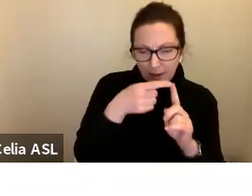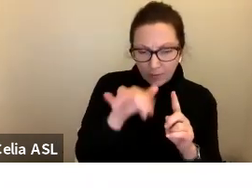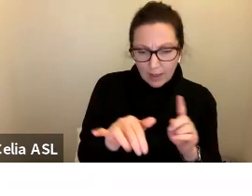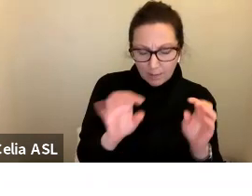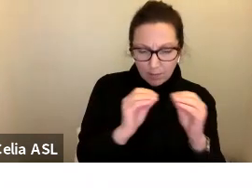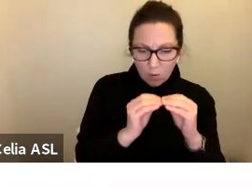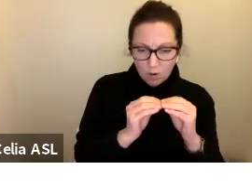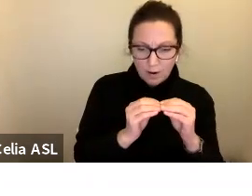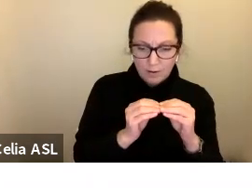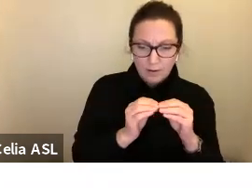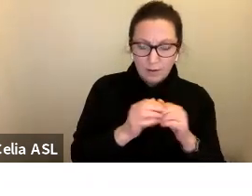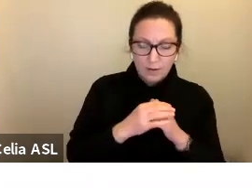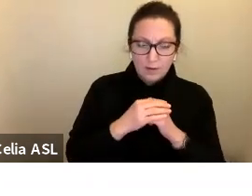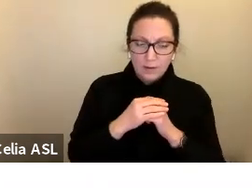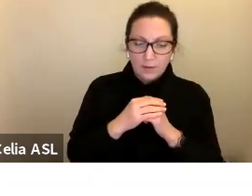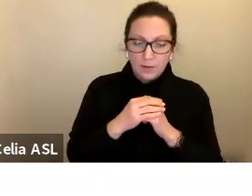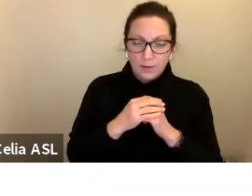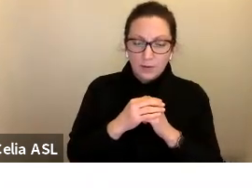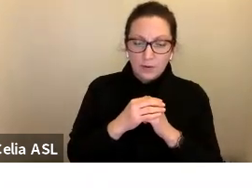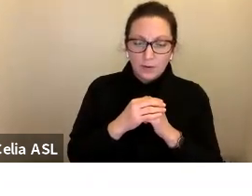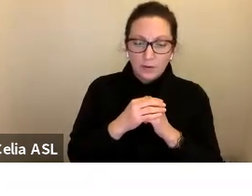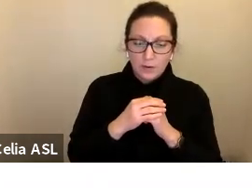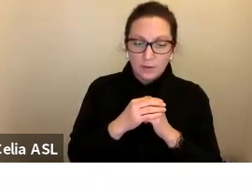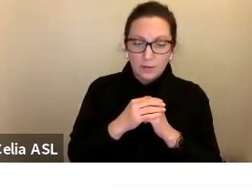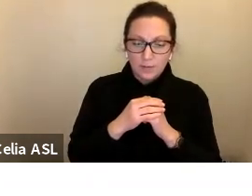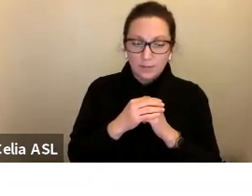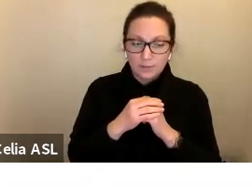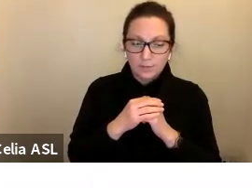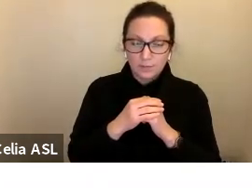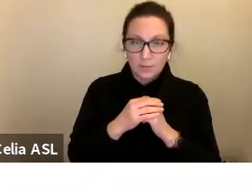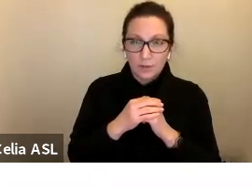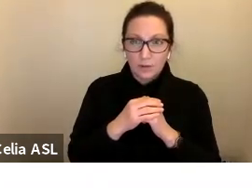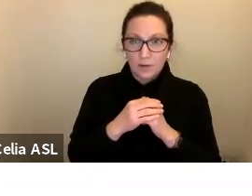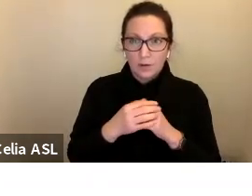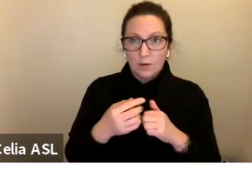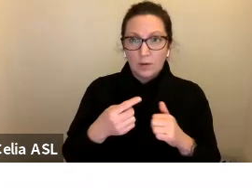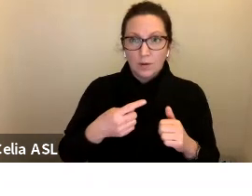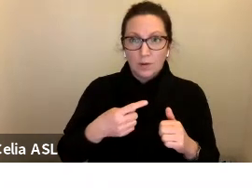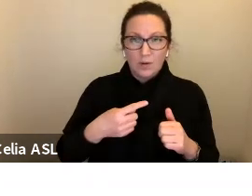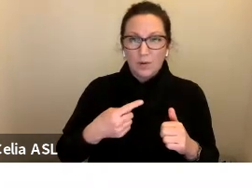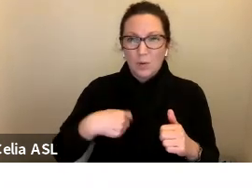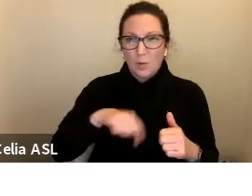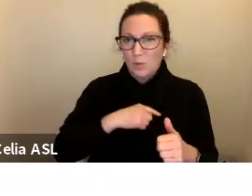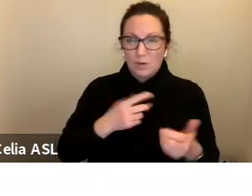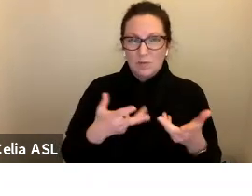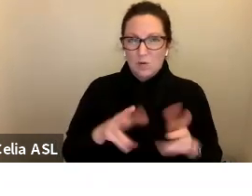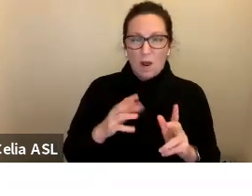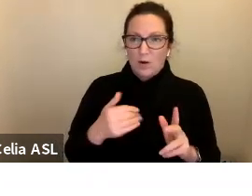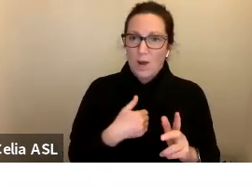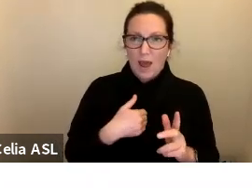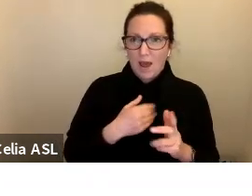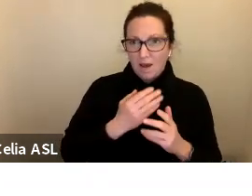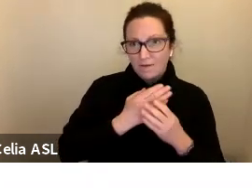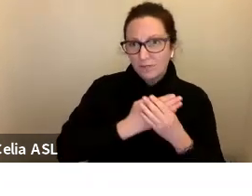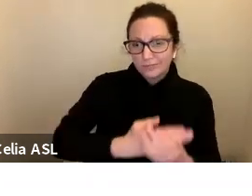I'm hesitant to say that we would put together a portfolio of articles because I don't want